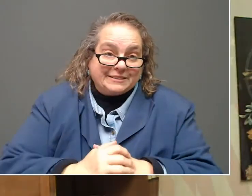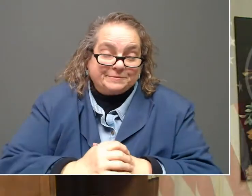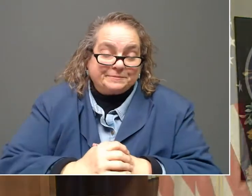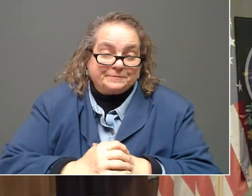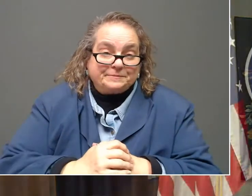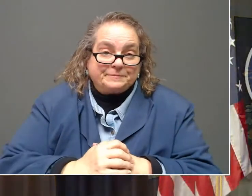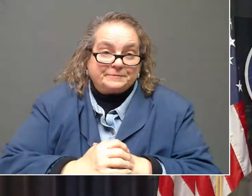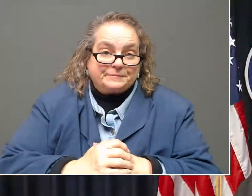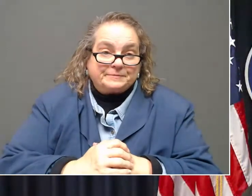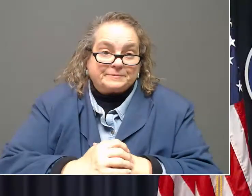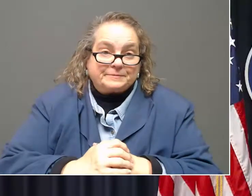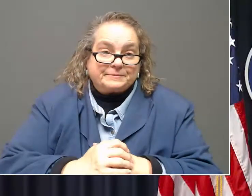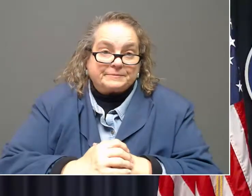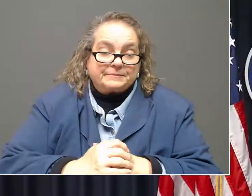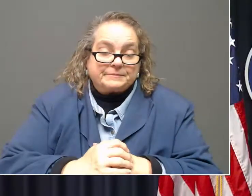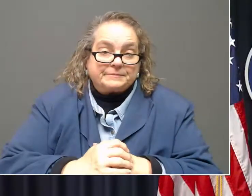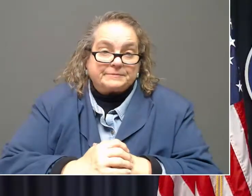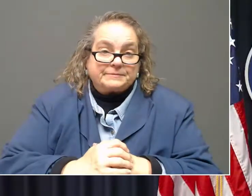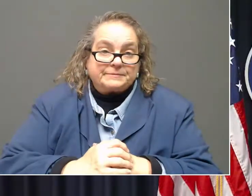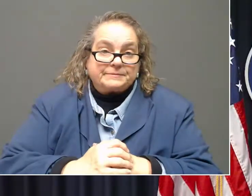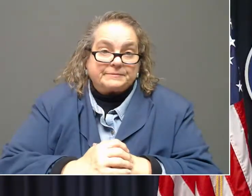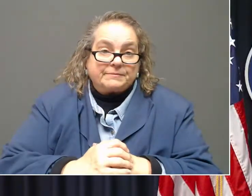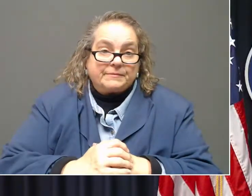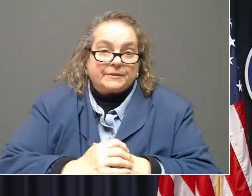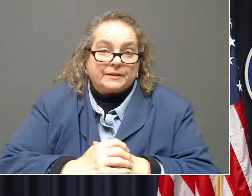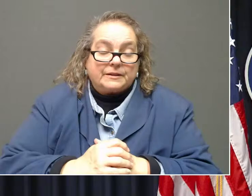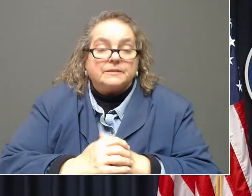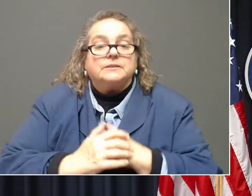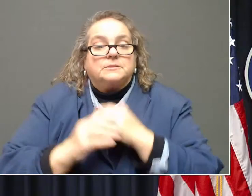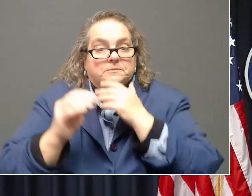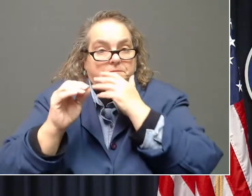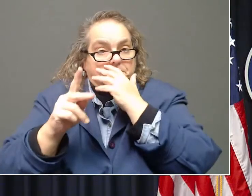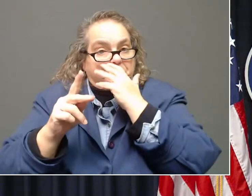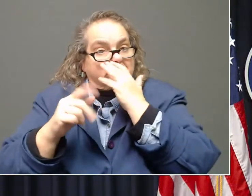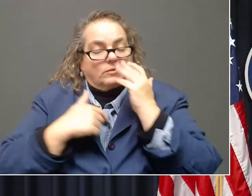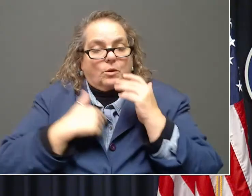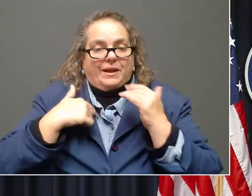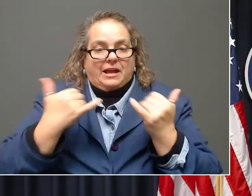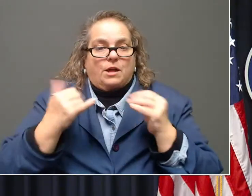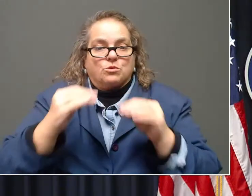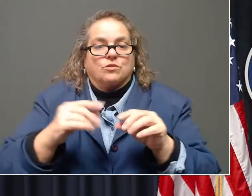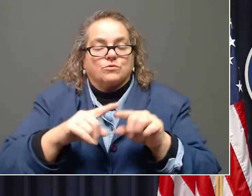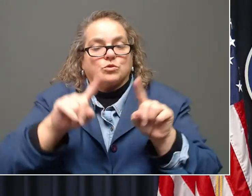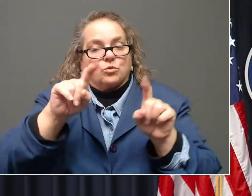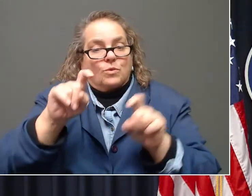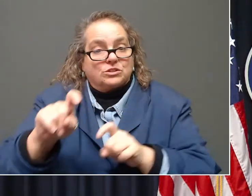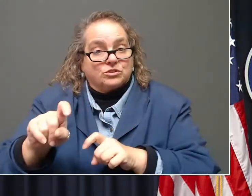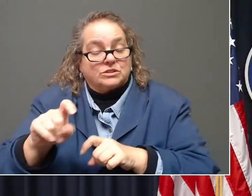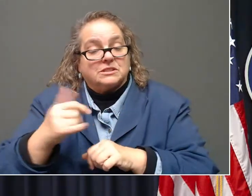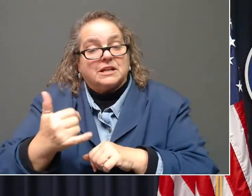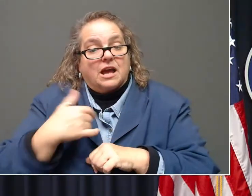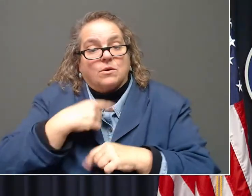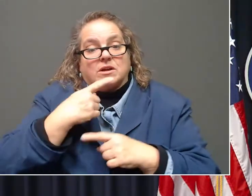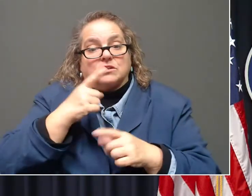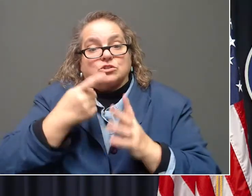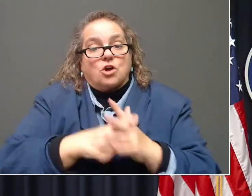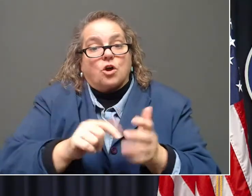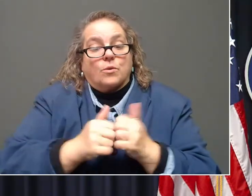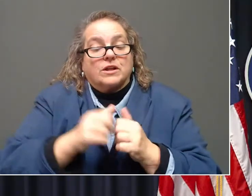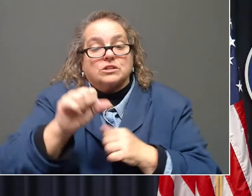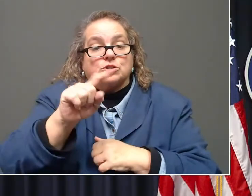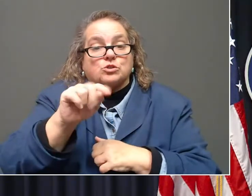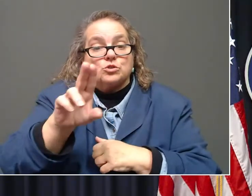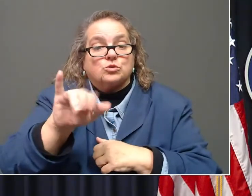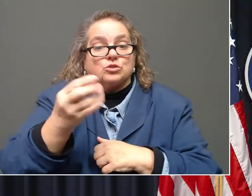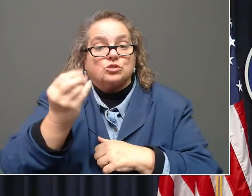and give your ID validation at that time. So please, we understand there is a lot of fraud out there. If you get one